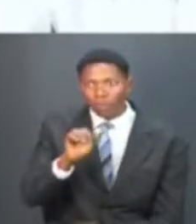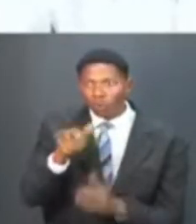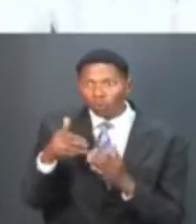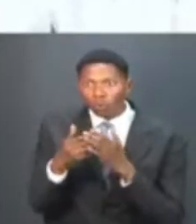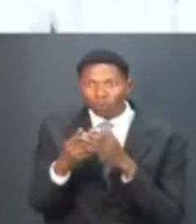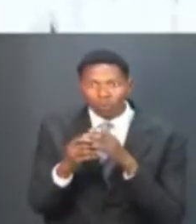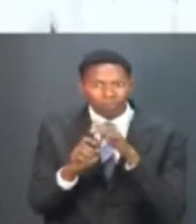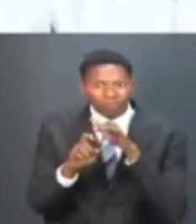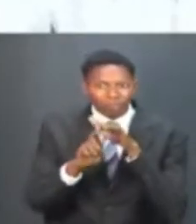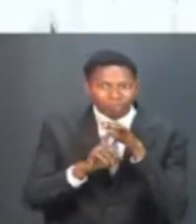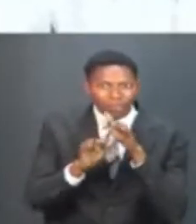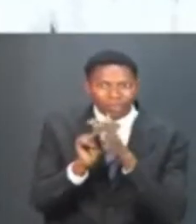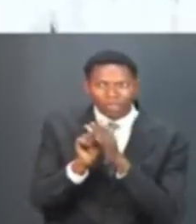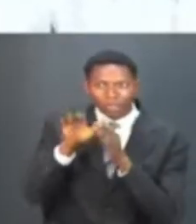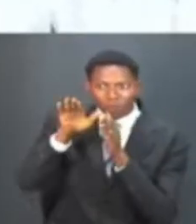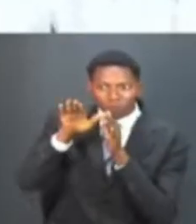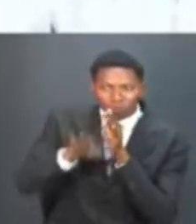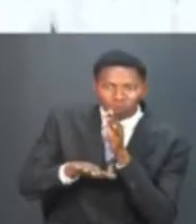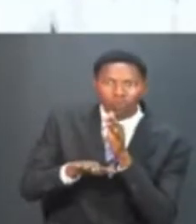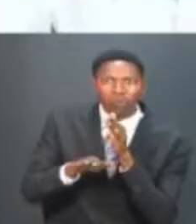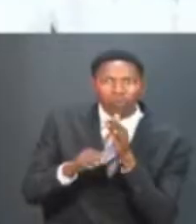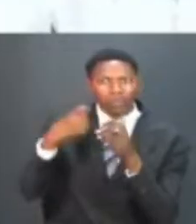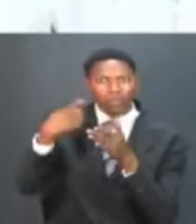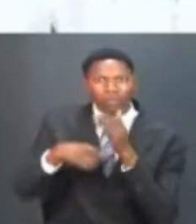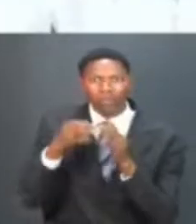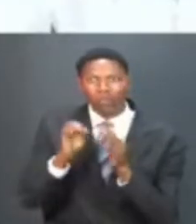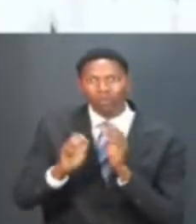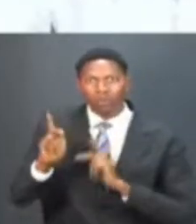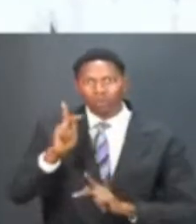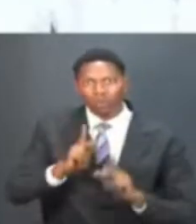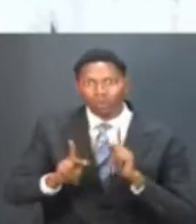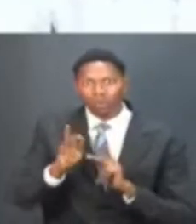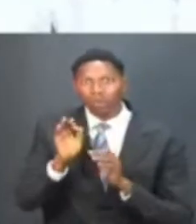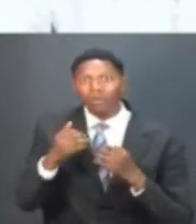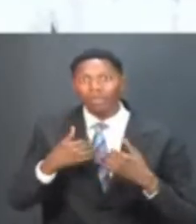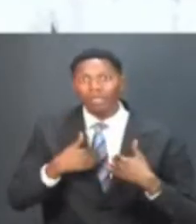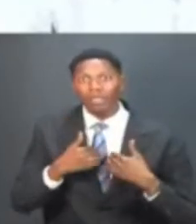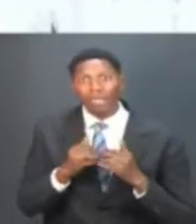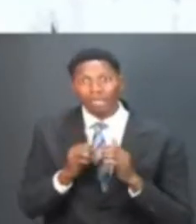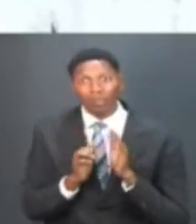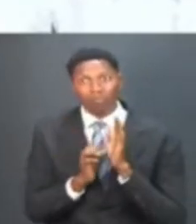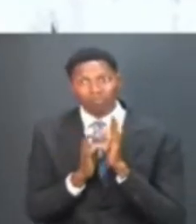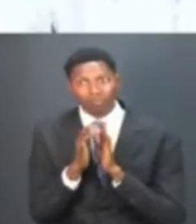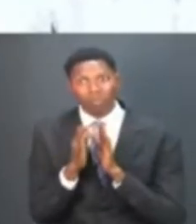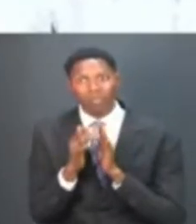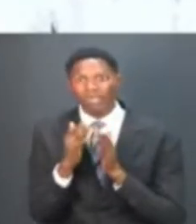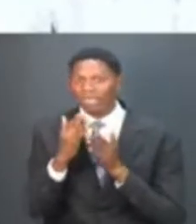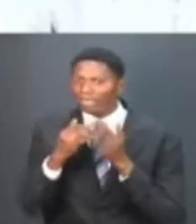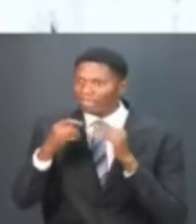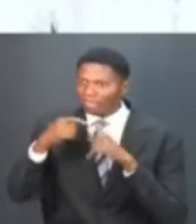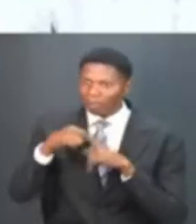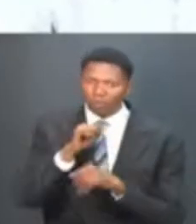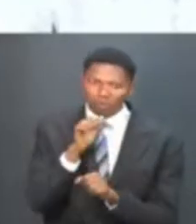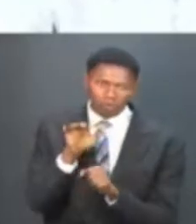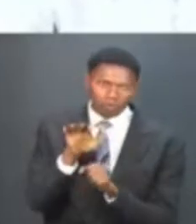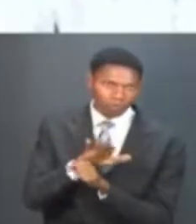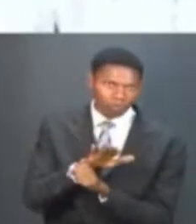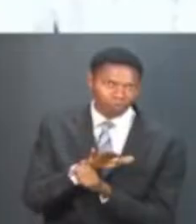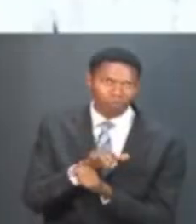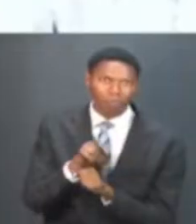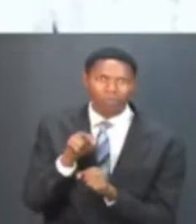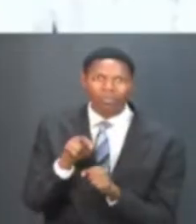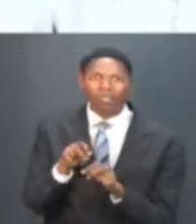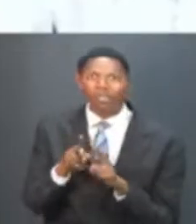the cost of people when they eventually have cancer, a lot of the time is not covered. So we